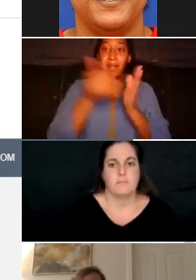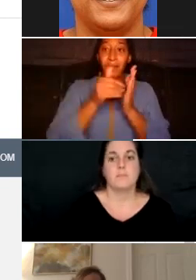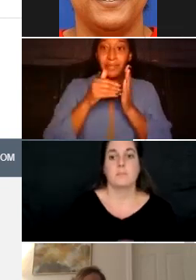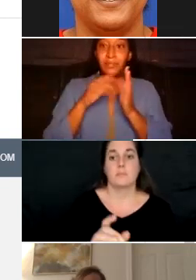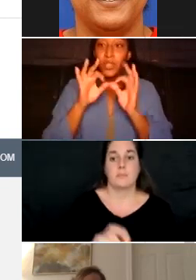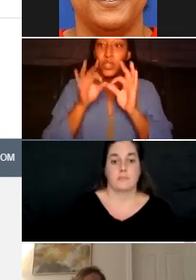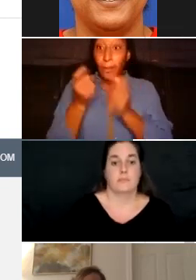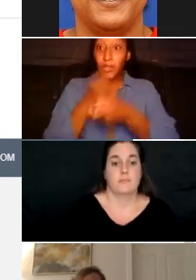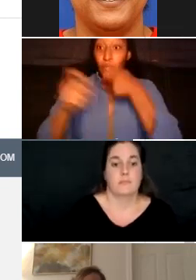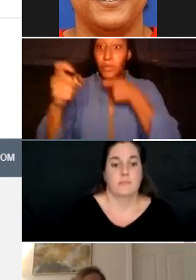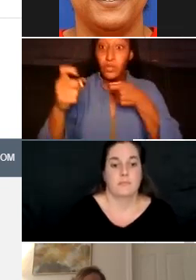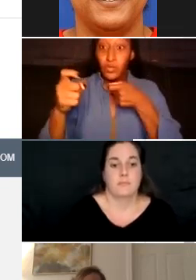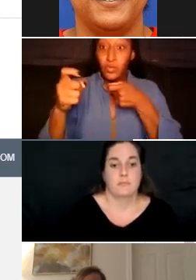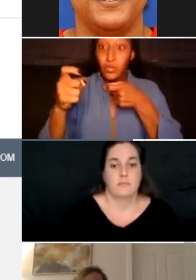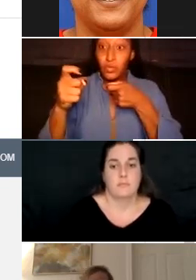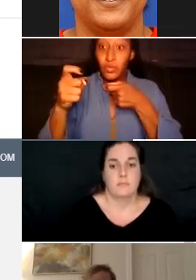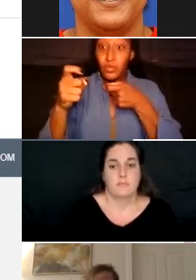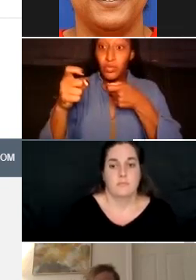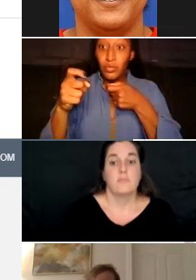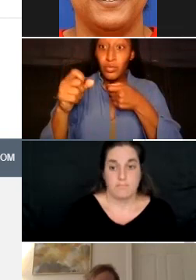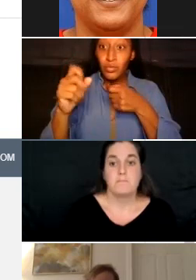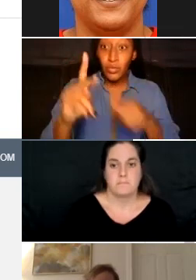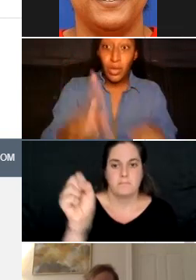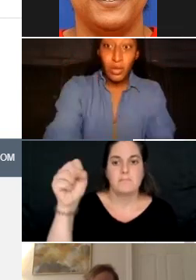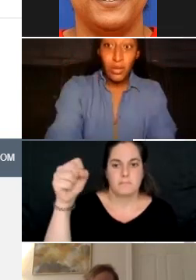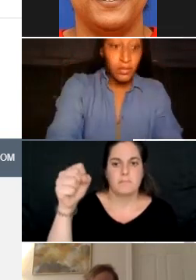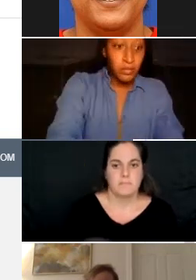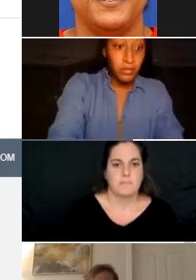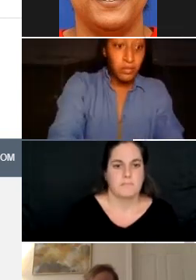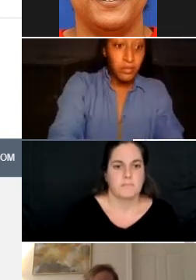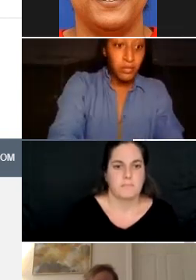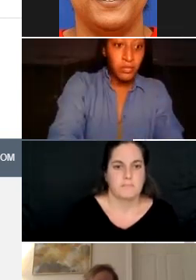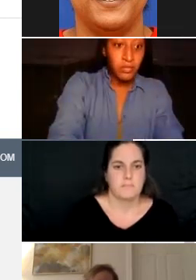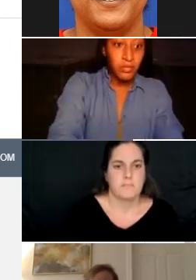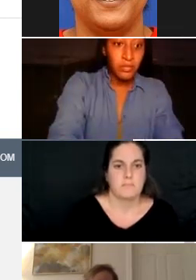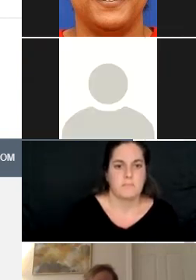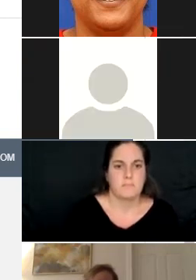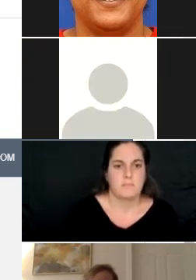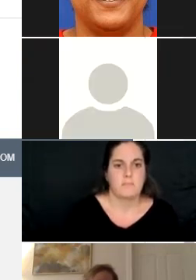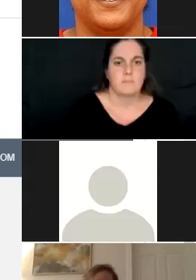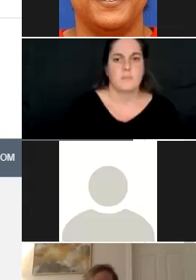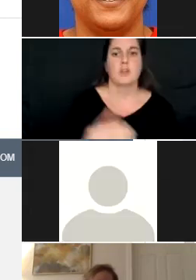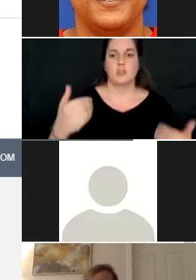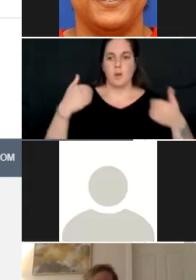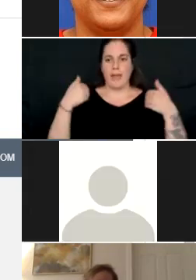sure. I don't want them to miss anything here. So there are certain properties that we measure